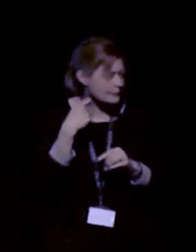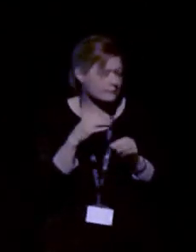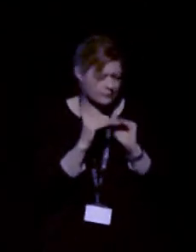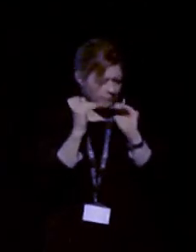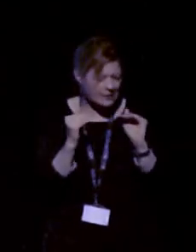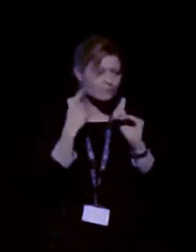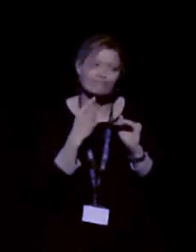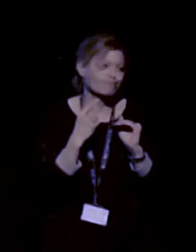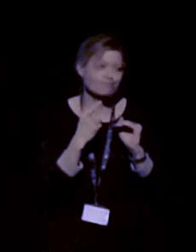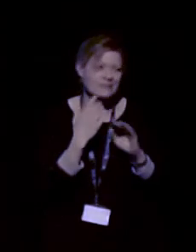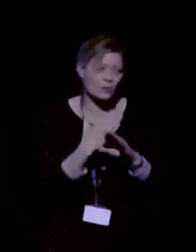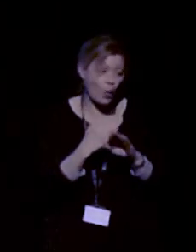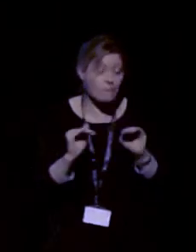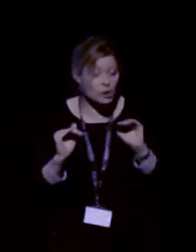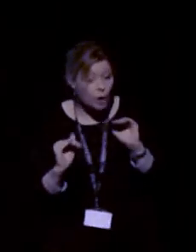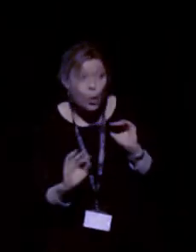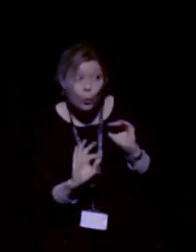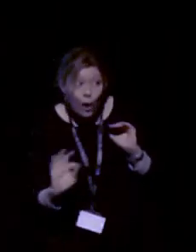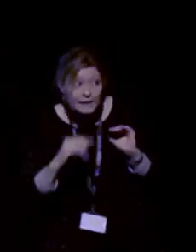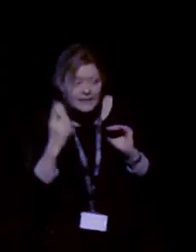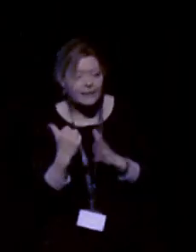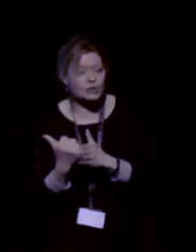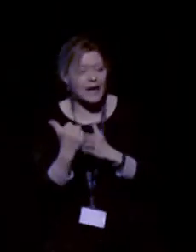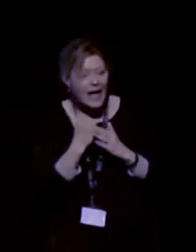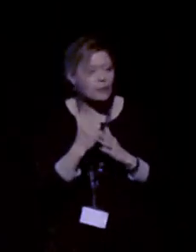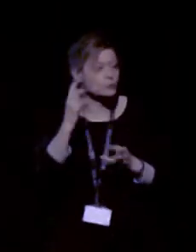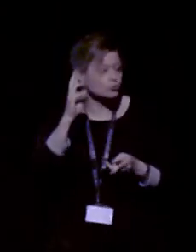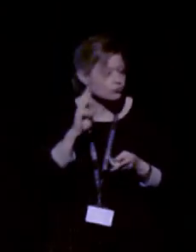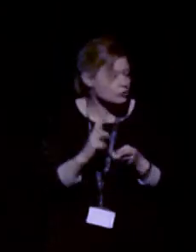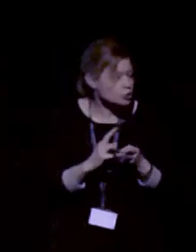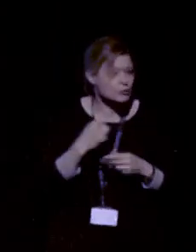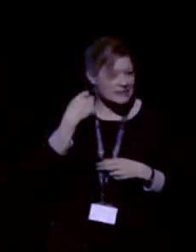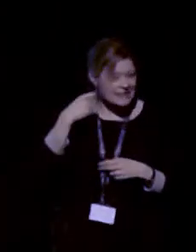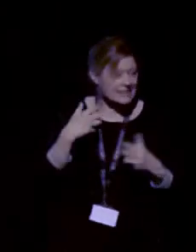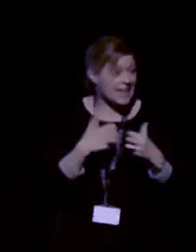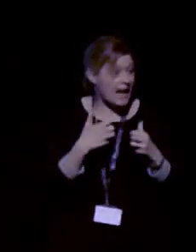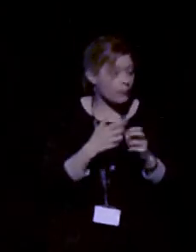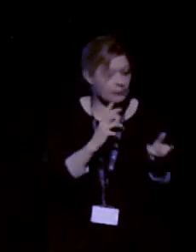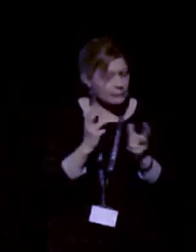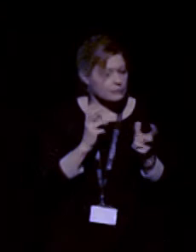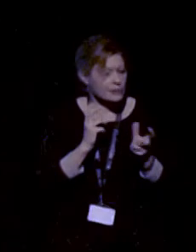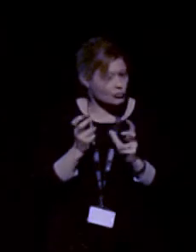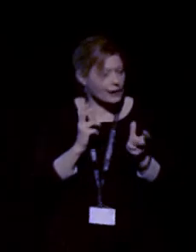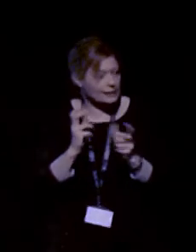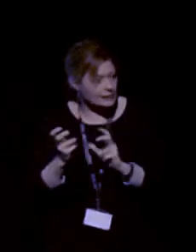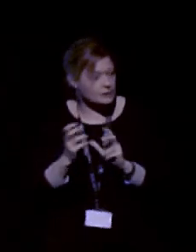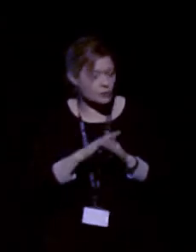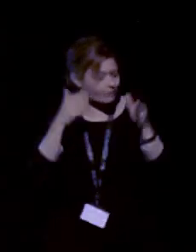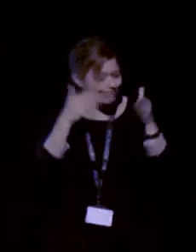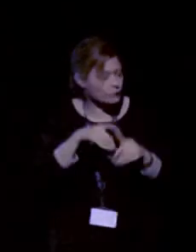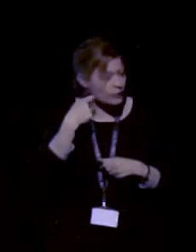low-level sounds may provide relief from tinnitus by distracting attention from the tinnitus or by